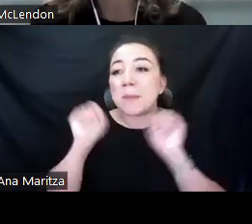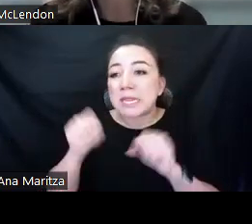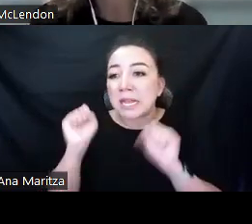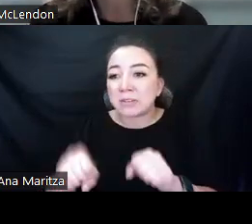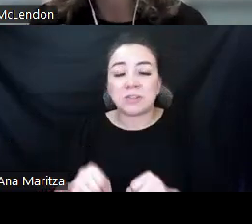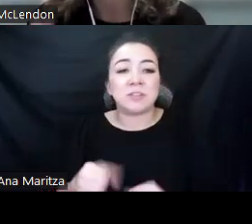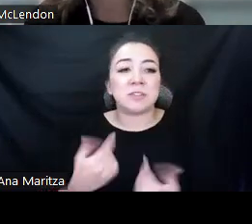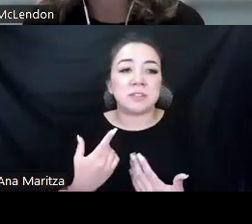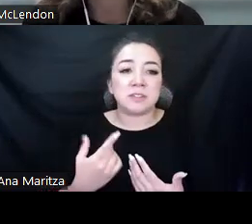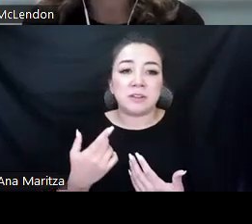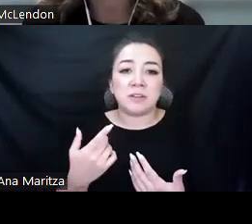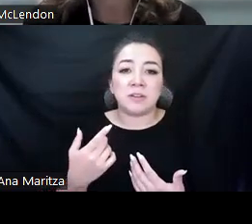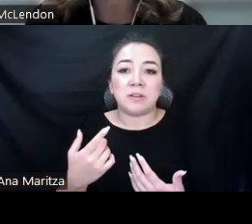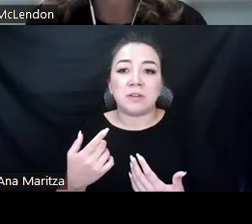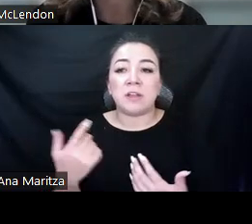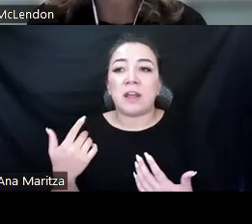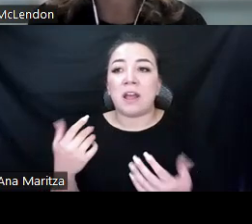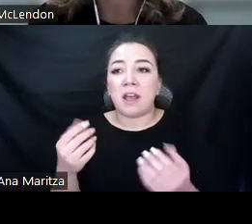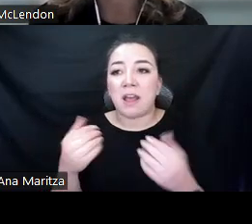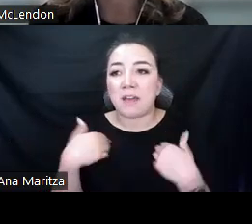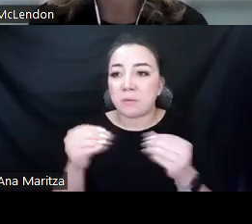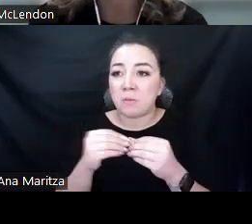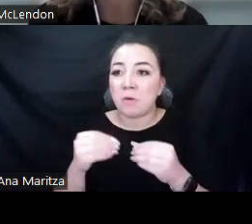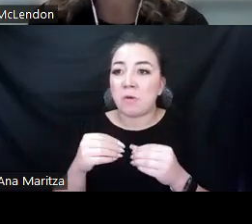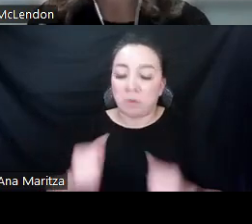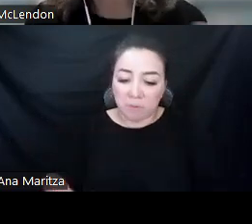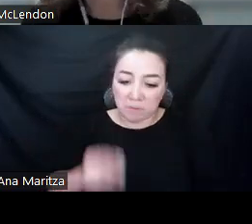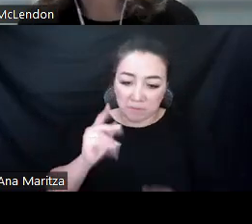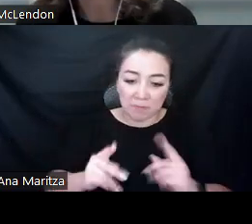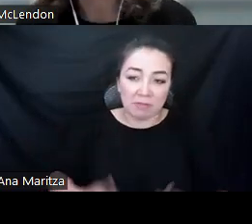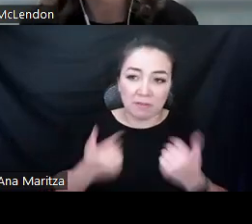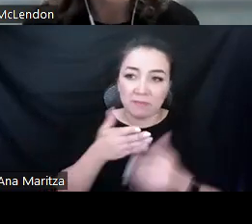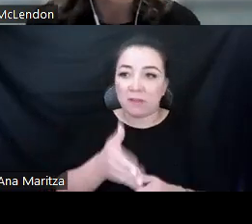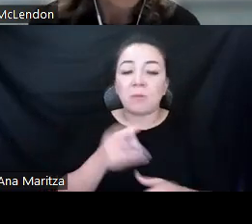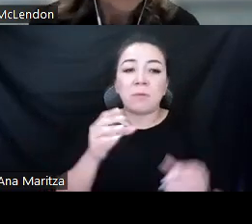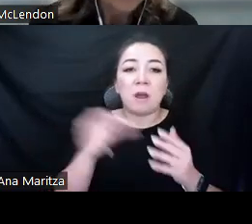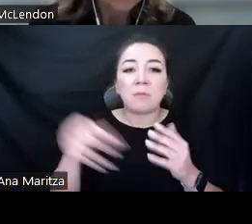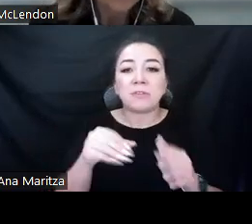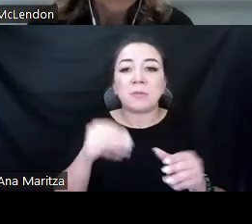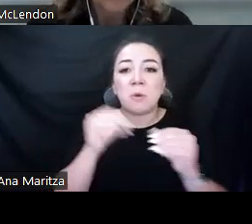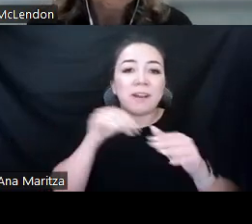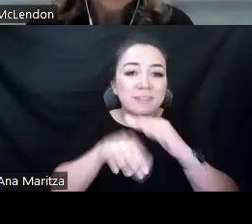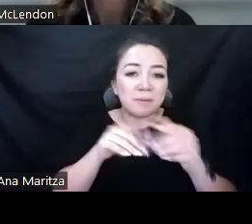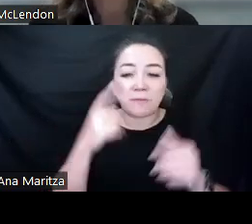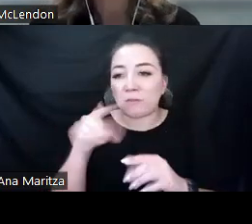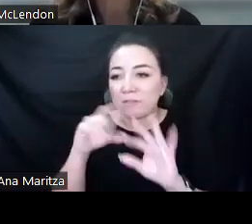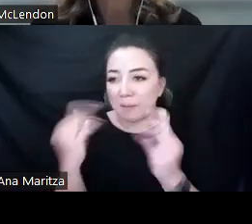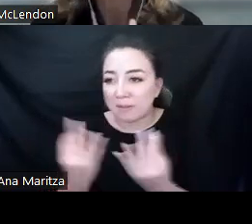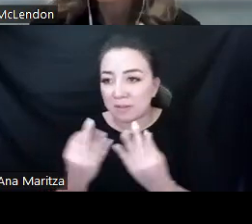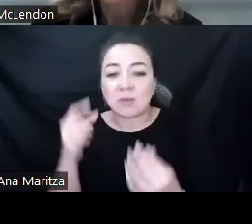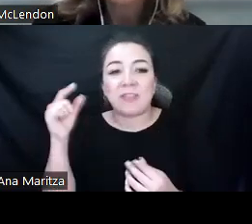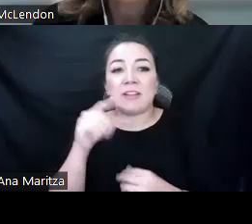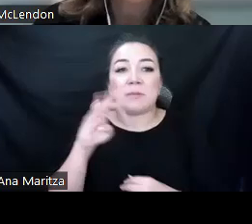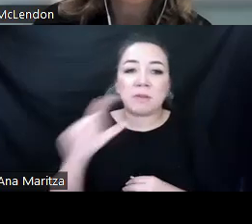these facilities were allowed to have more residents, it would make this option more accessible to families. So this bill